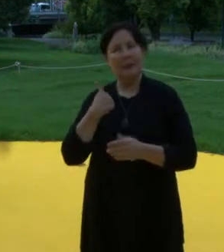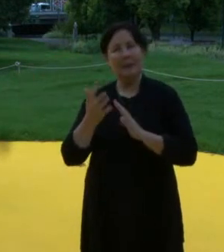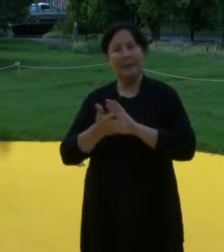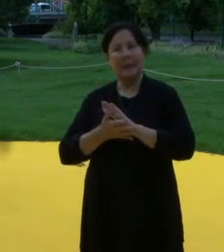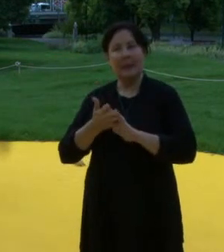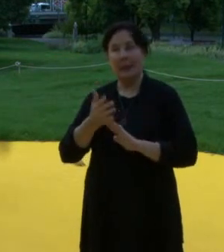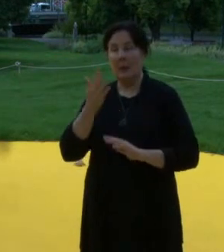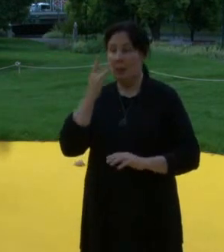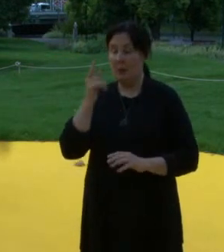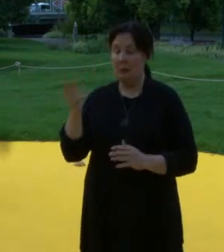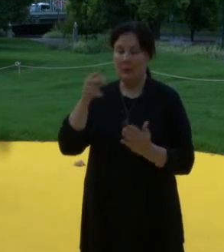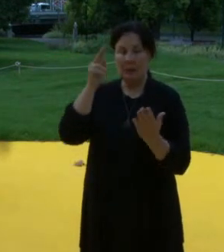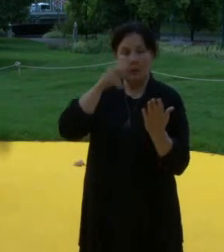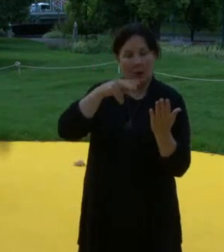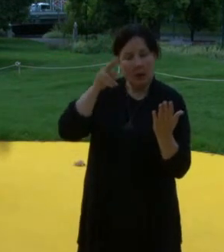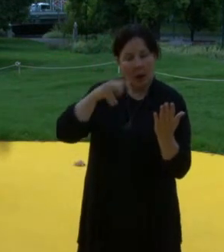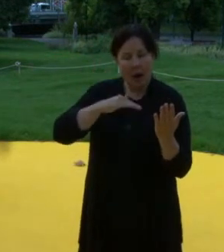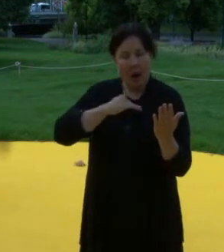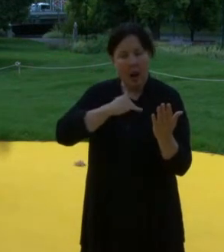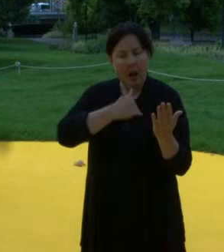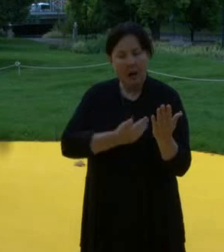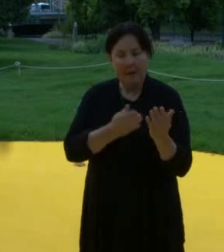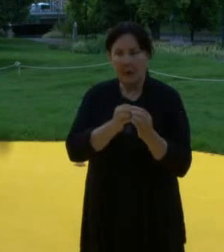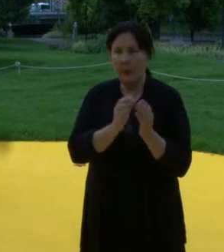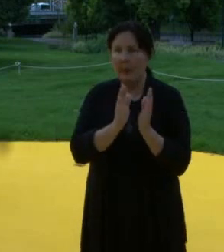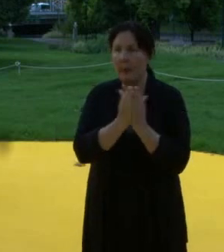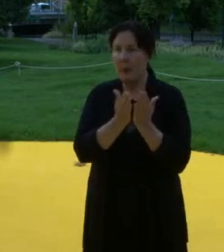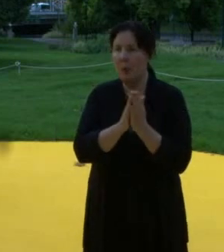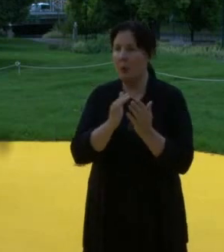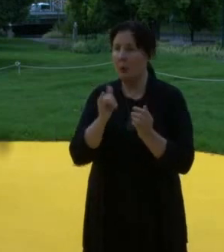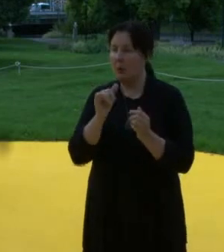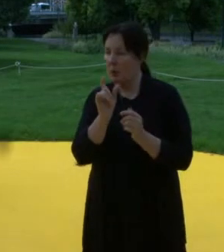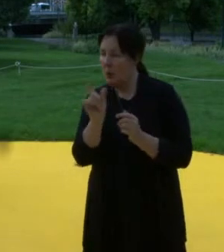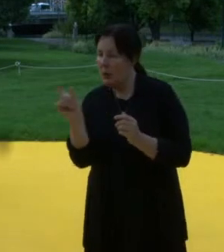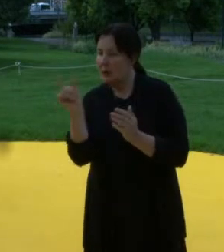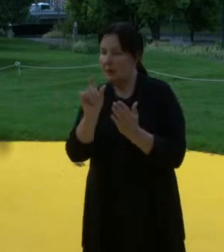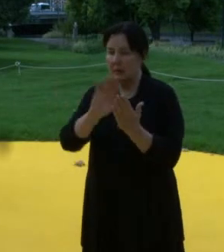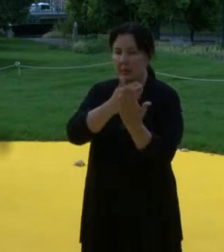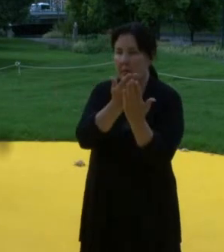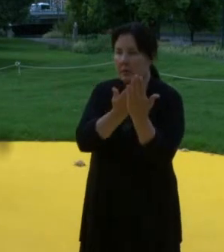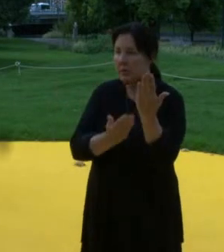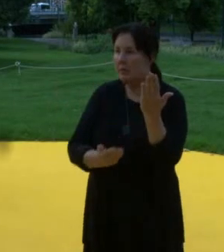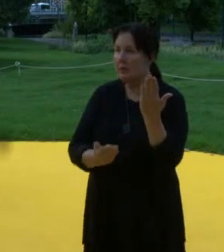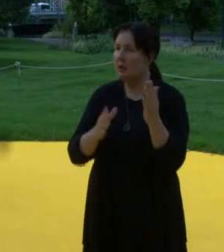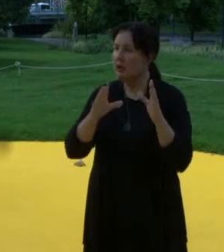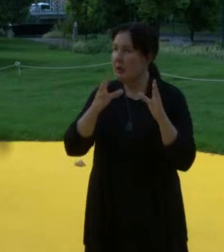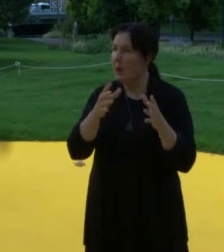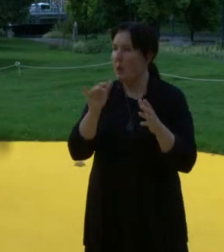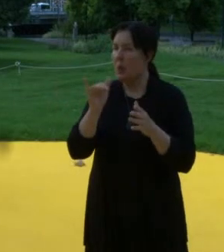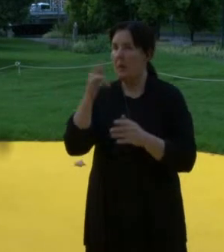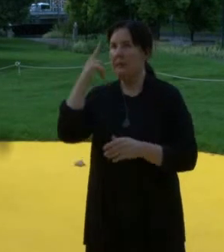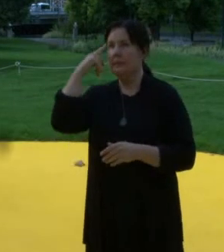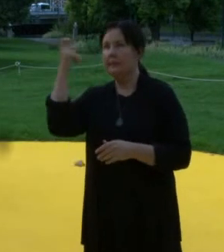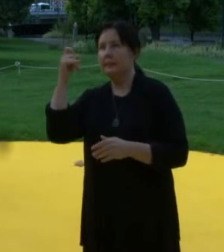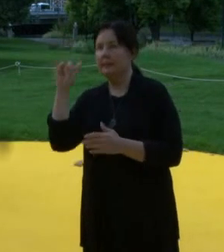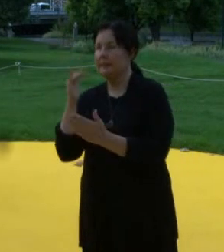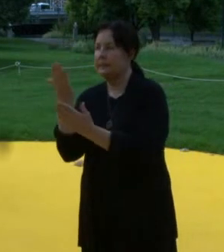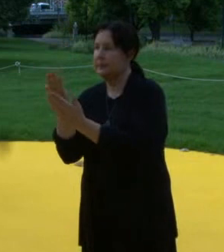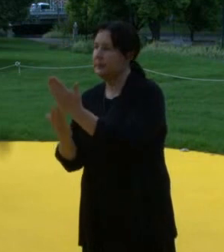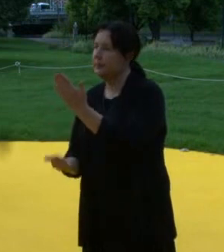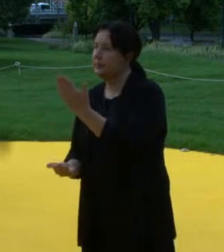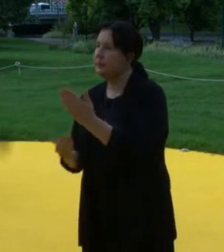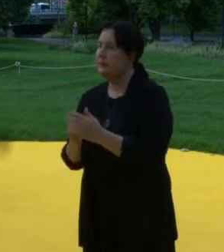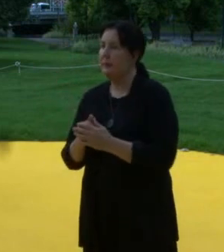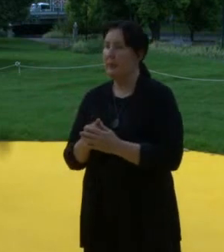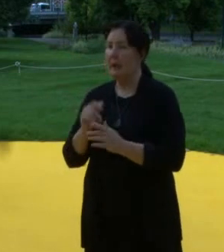with a book, a collection of words, an idea, a story. Sometimes you feel a deep connection to an author when you